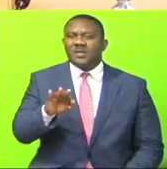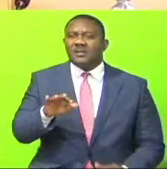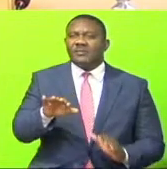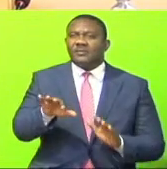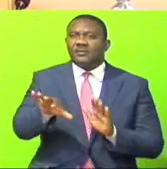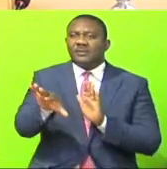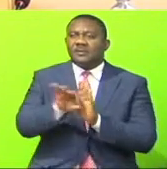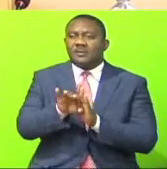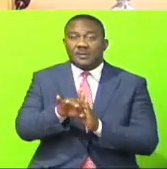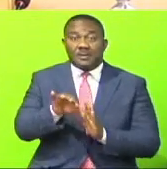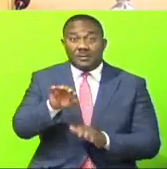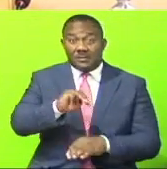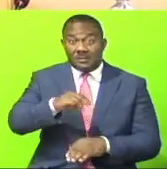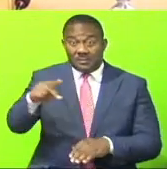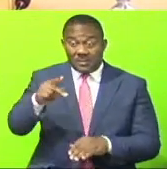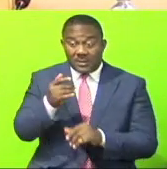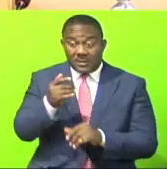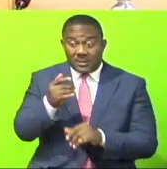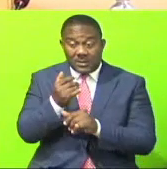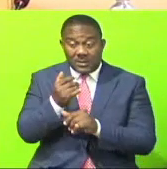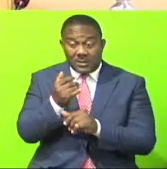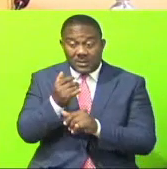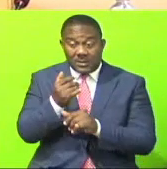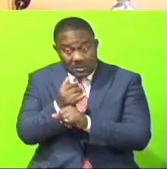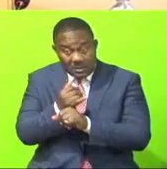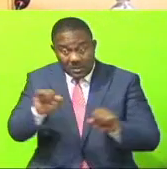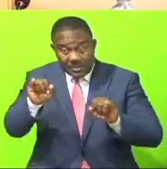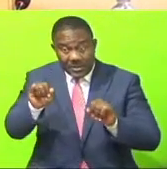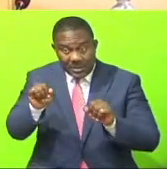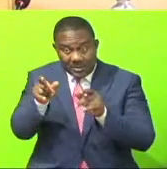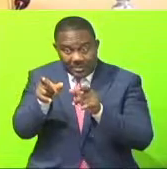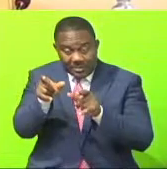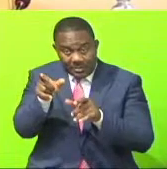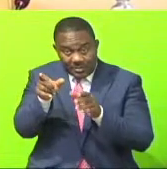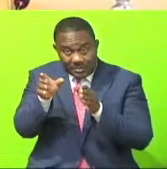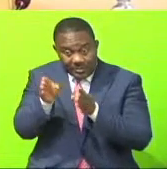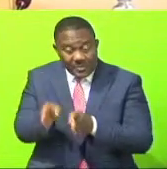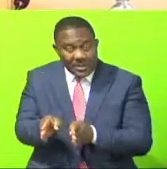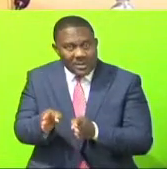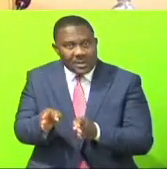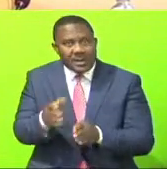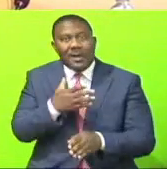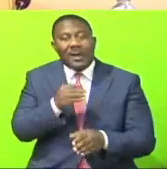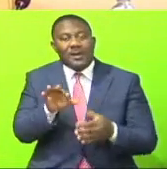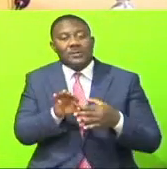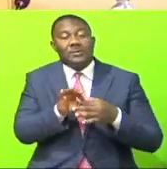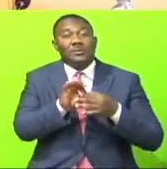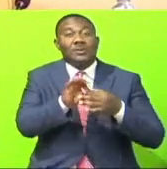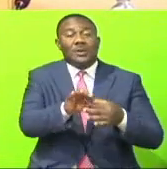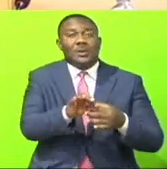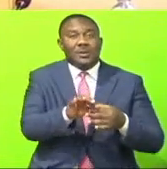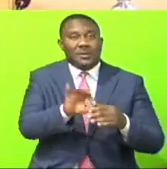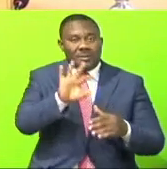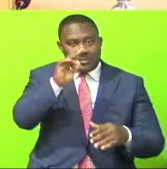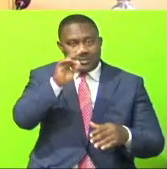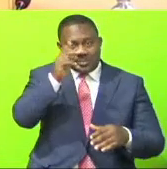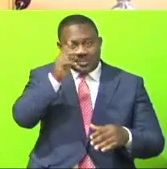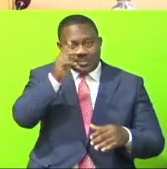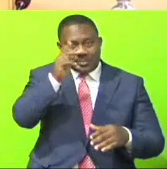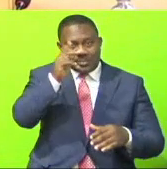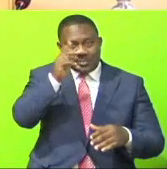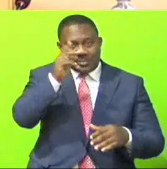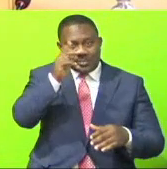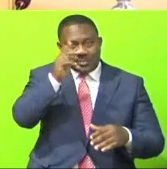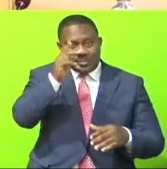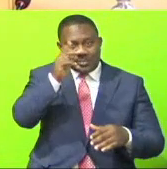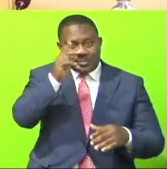Parliament as an independent candidate and joins a political party.